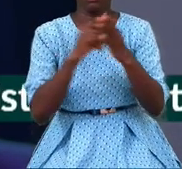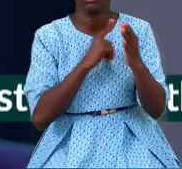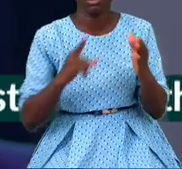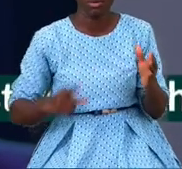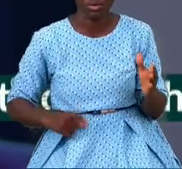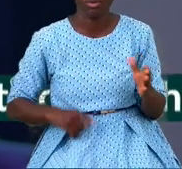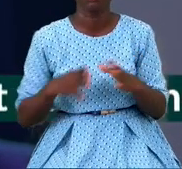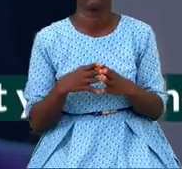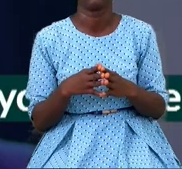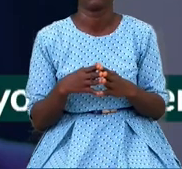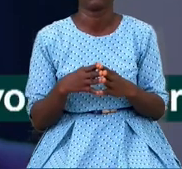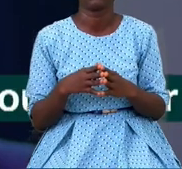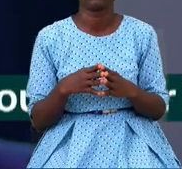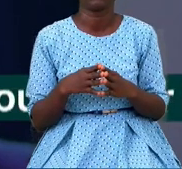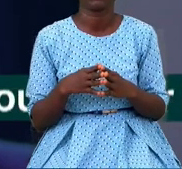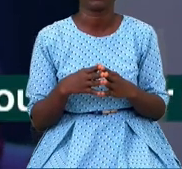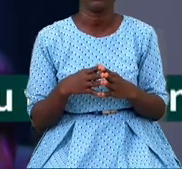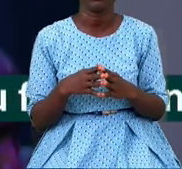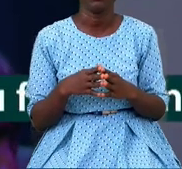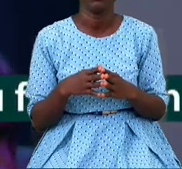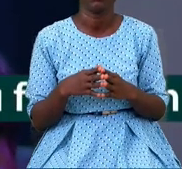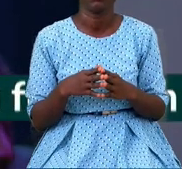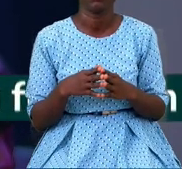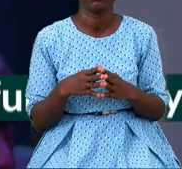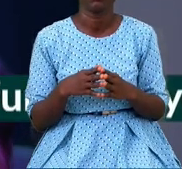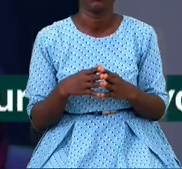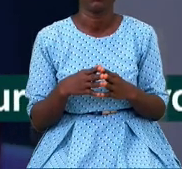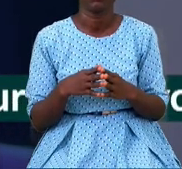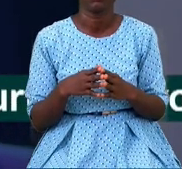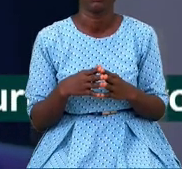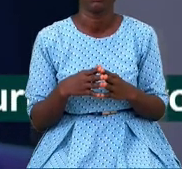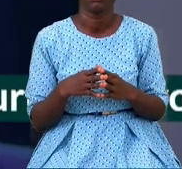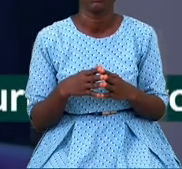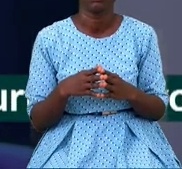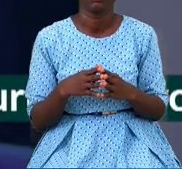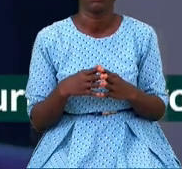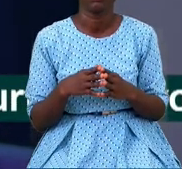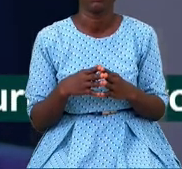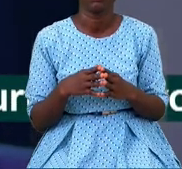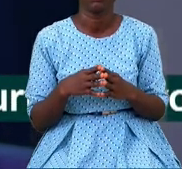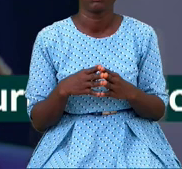Those sitting towards the gate, in the open feet. Also check up with them.